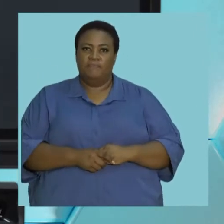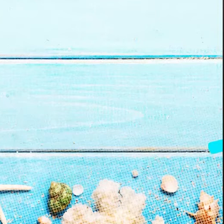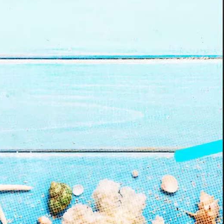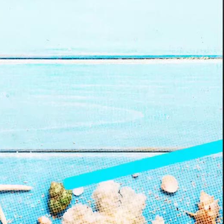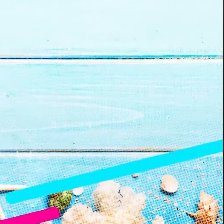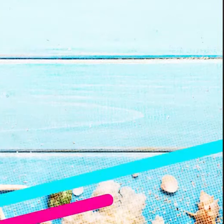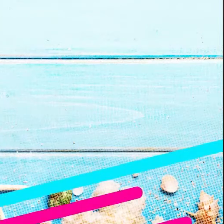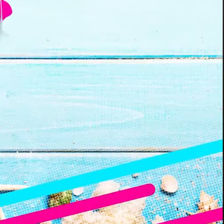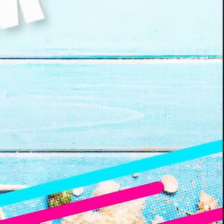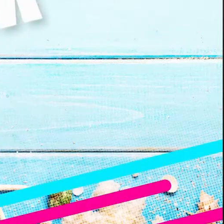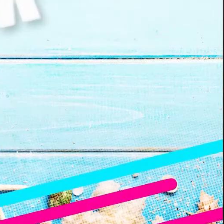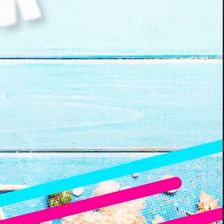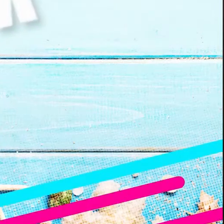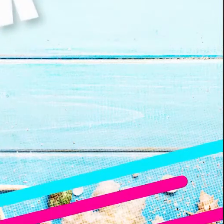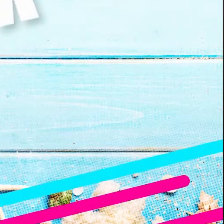while.